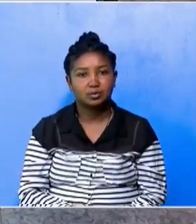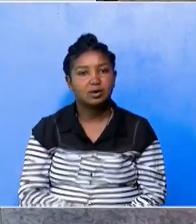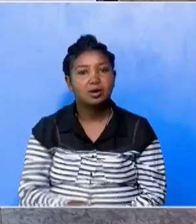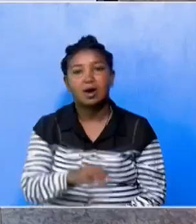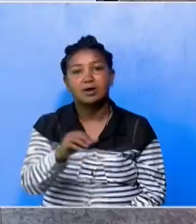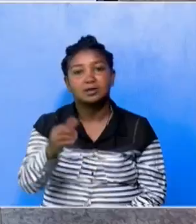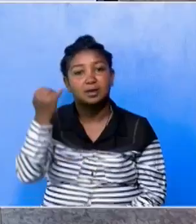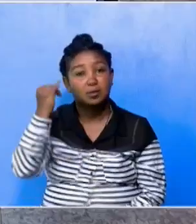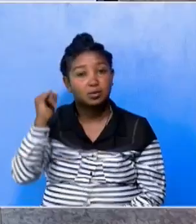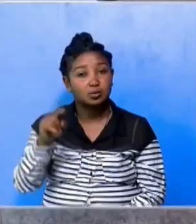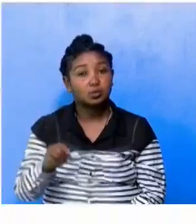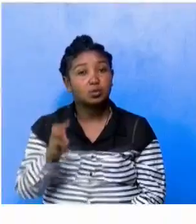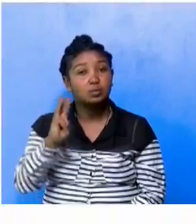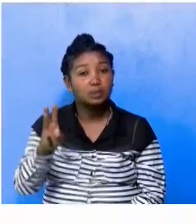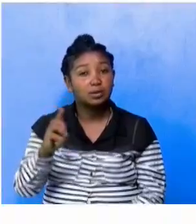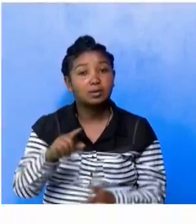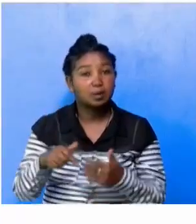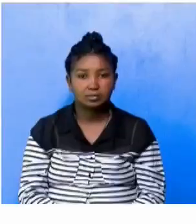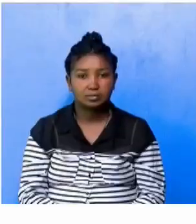Another point will be about